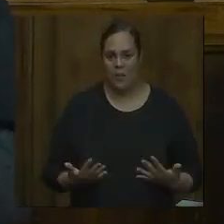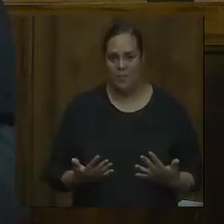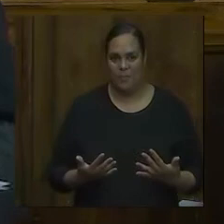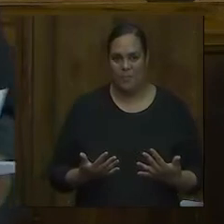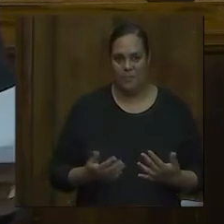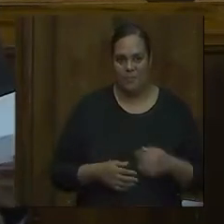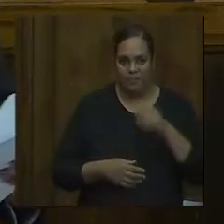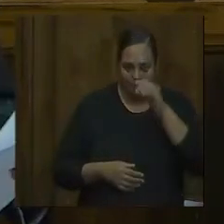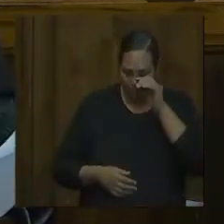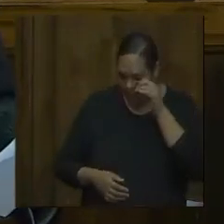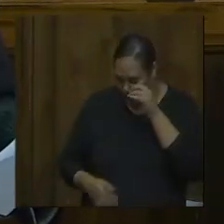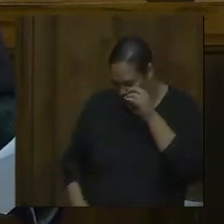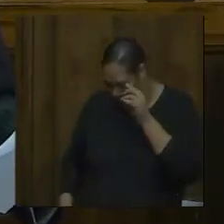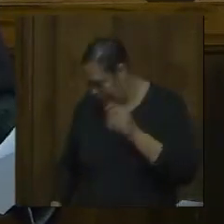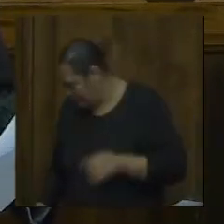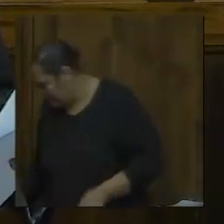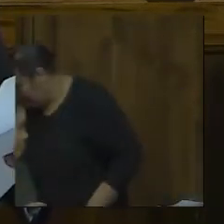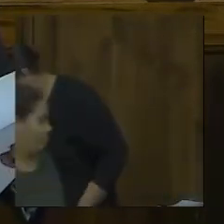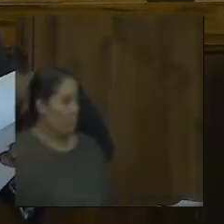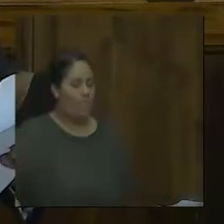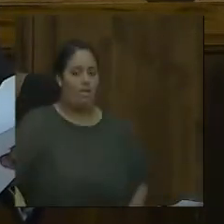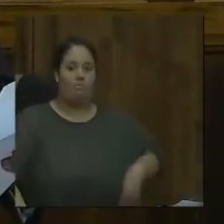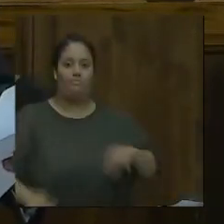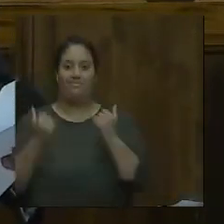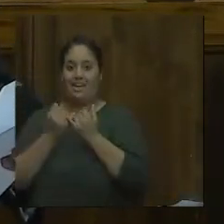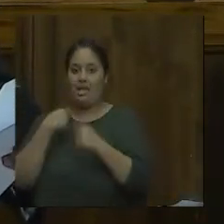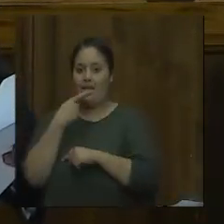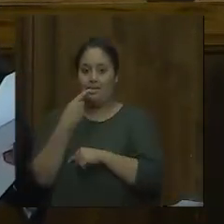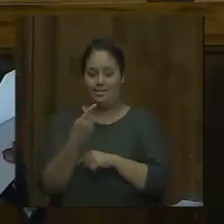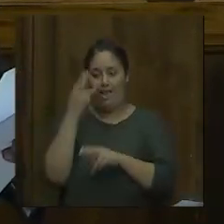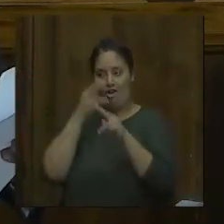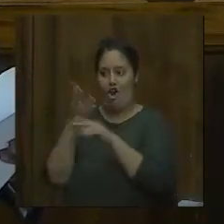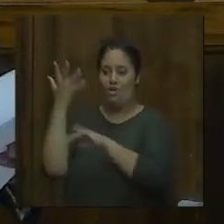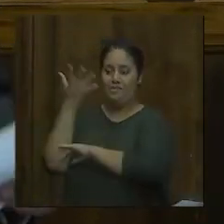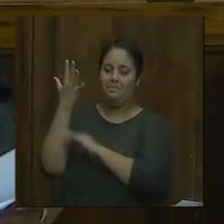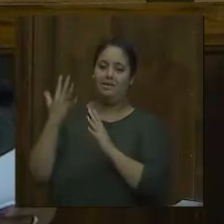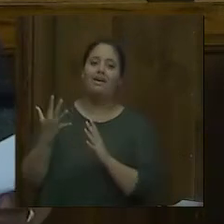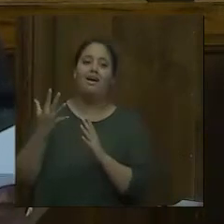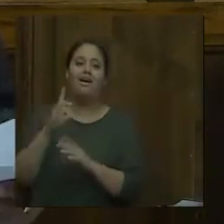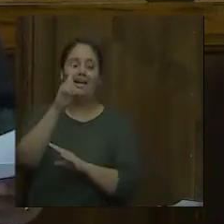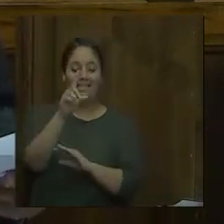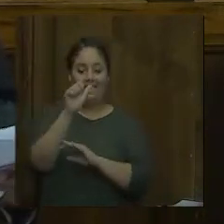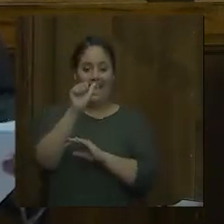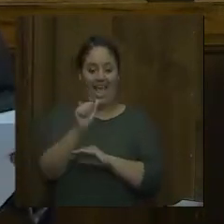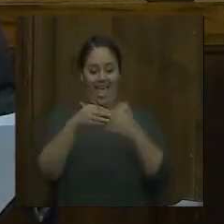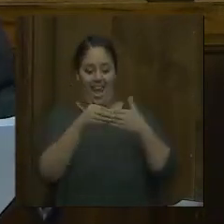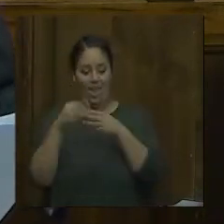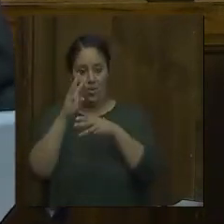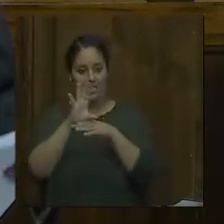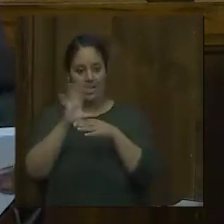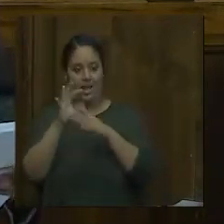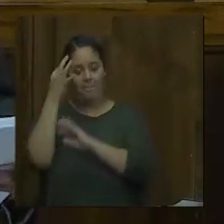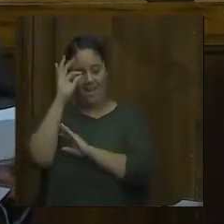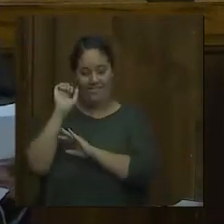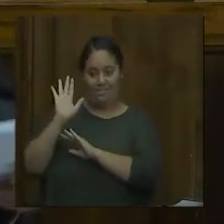by the Honourable Minister. As I said, Honourable Speaker, the DA-led Western